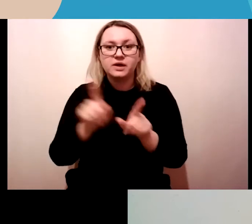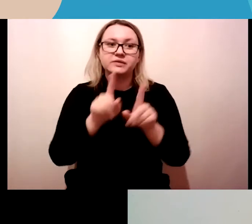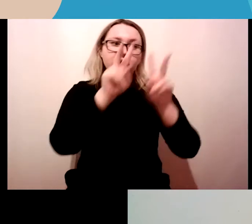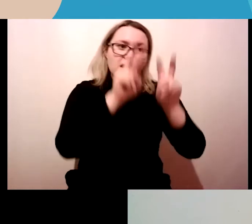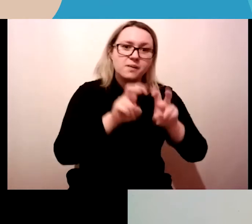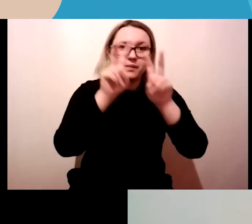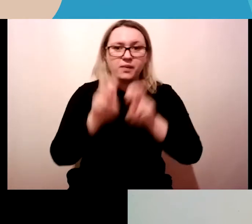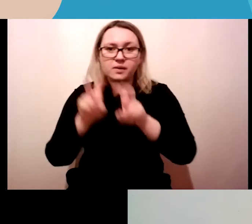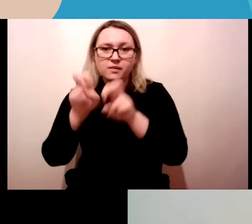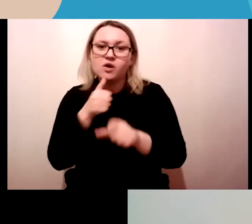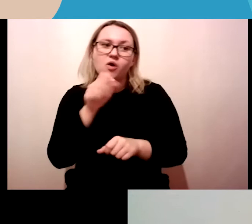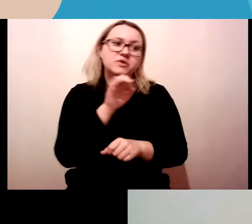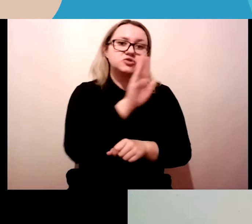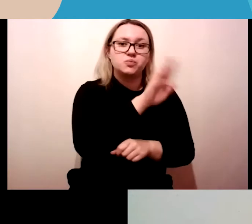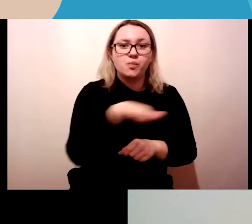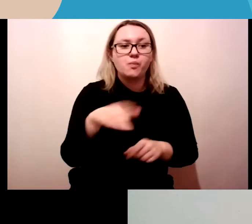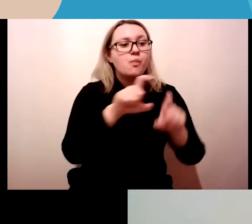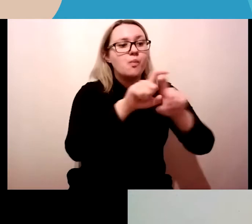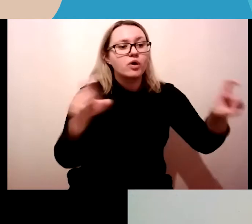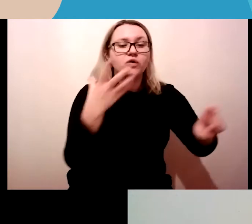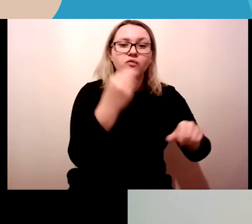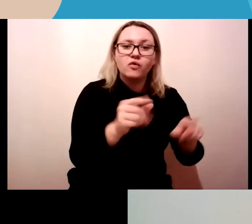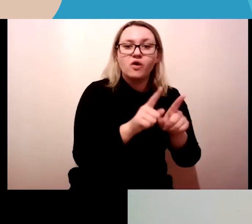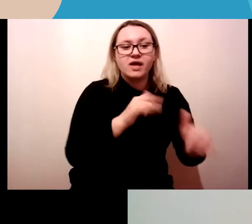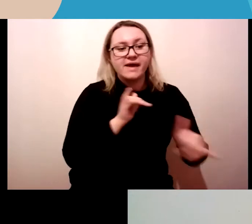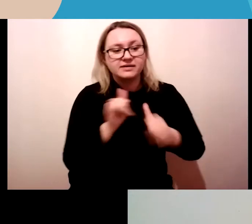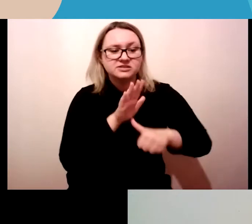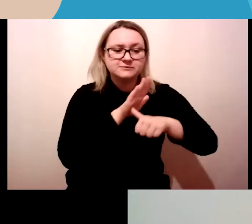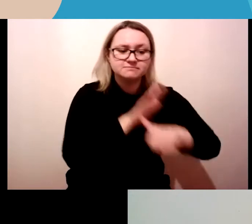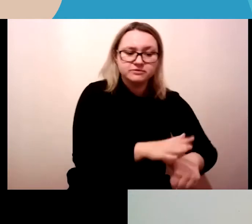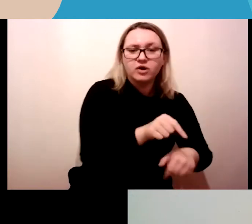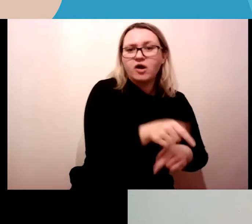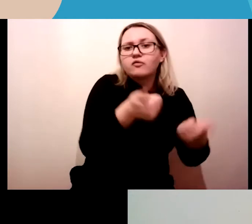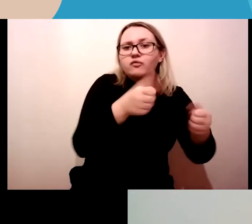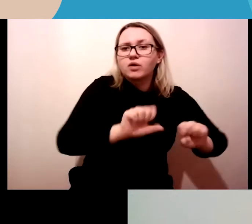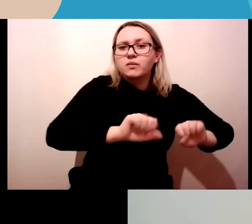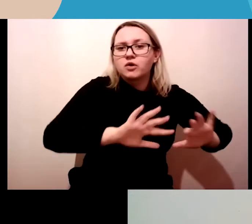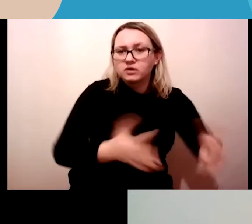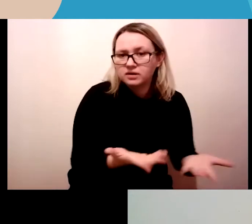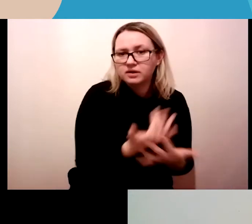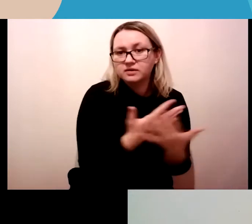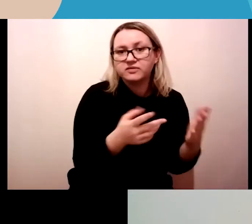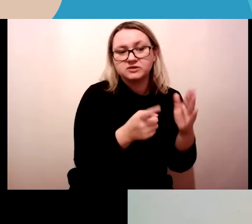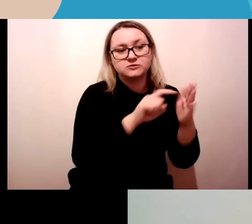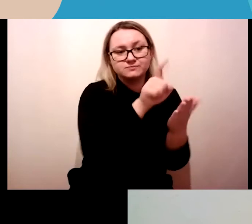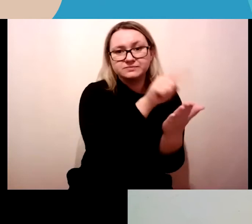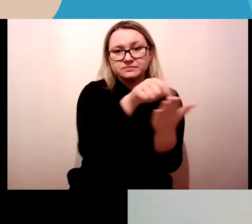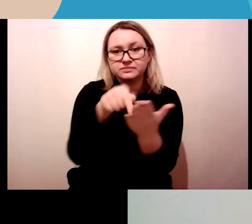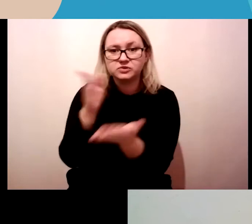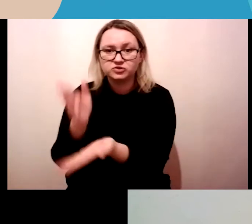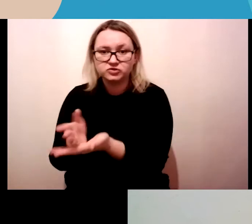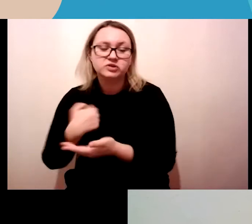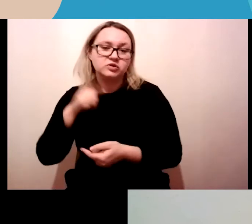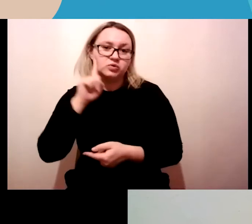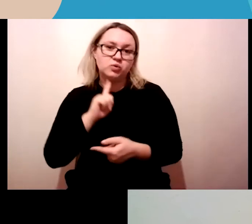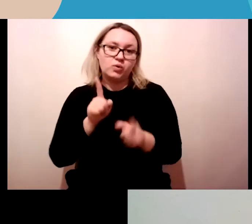for 3 years running, we've been conducting surveys in schools about the bullying and the basis for